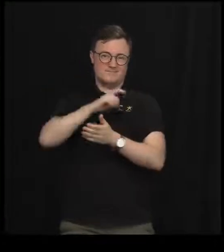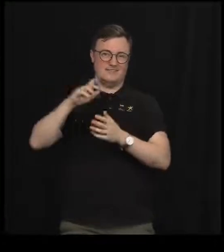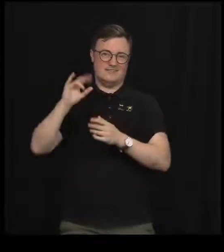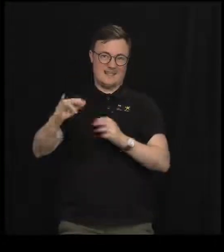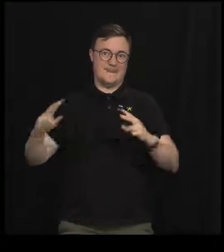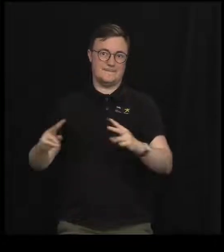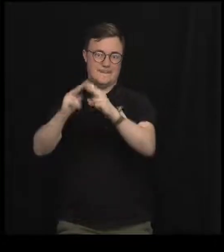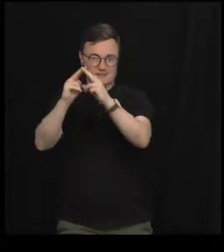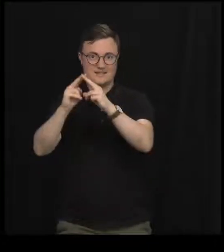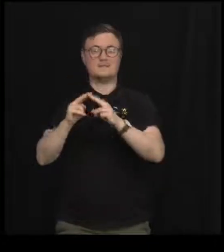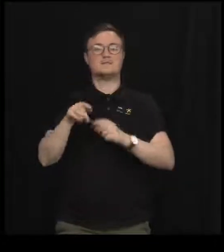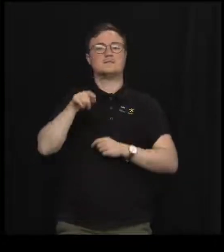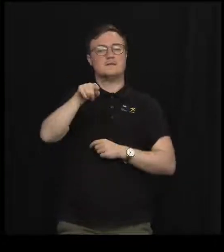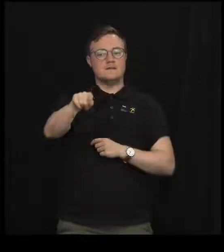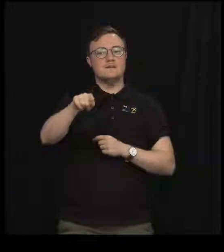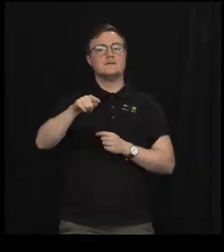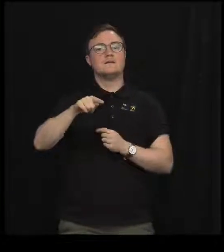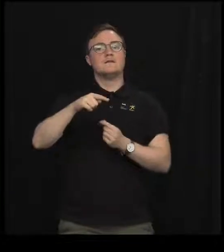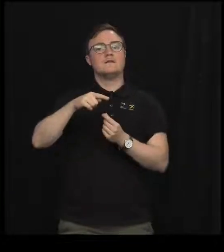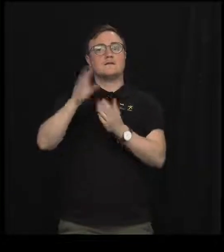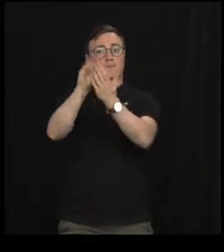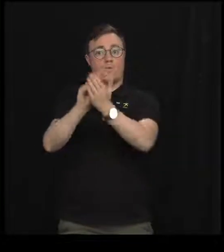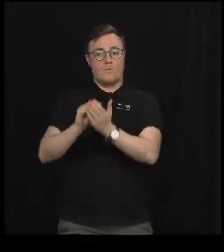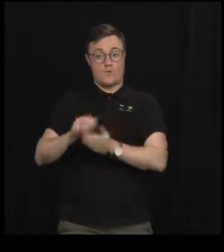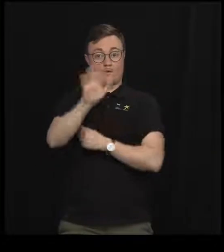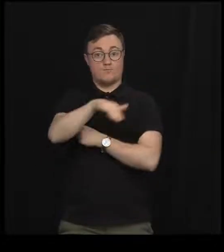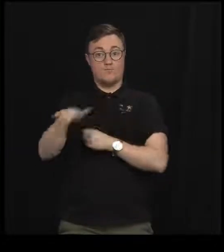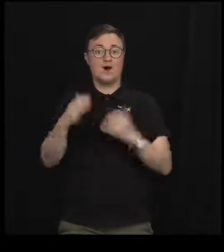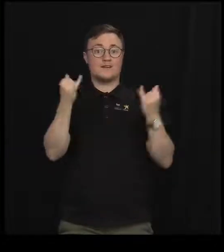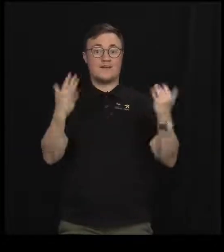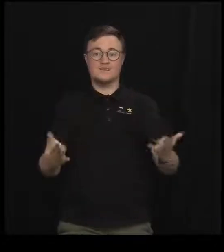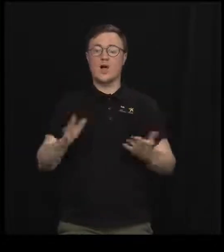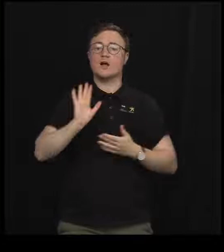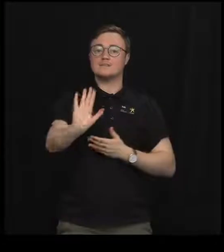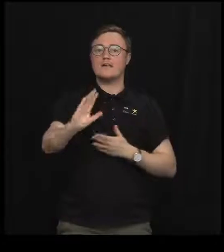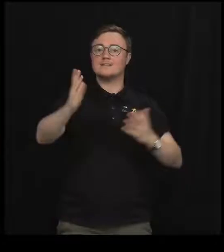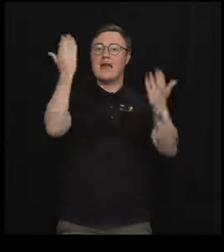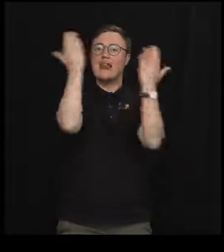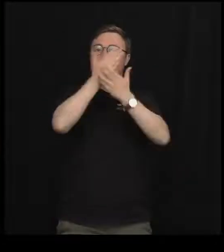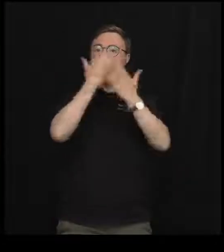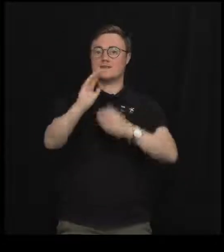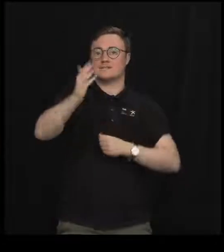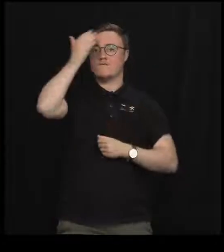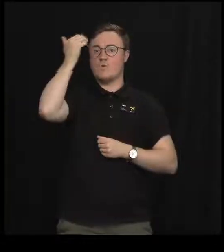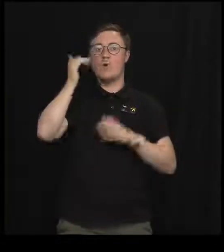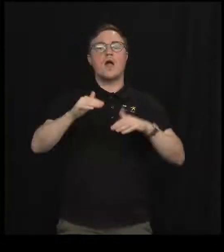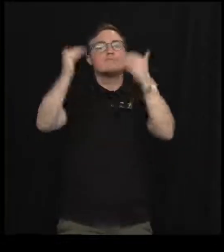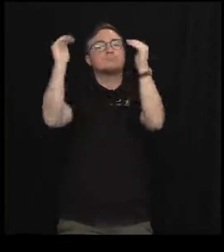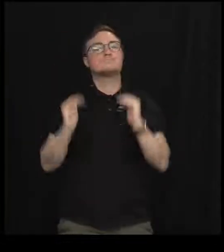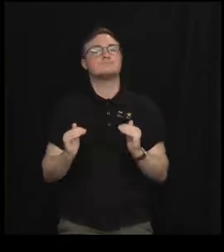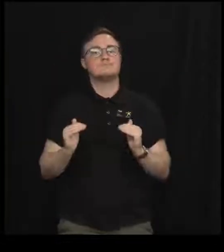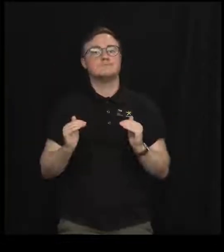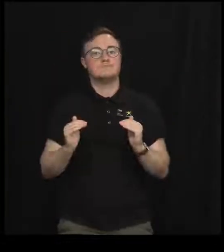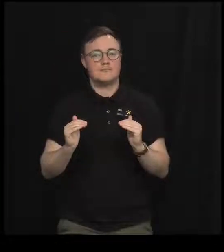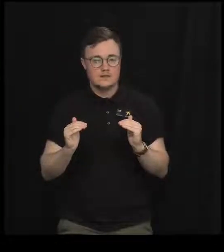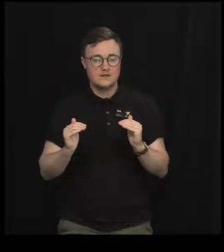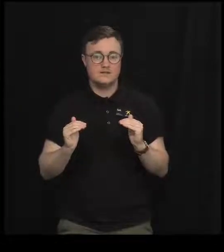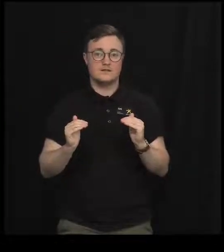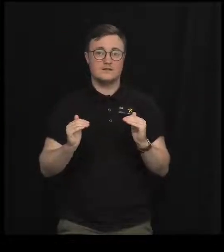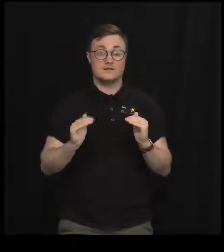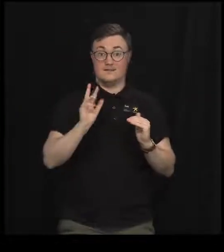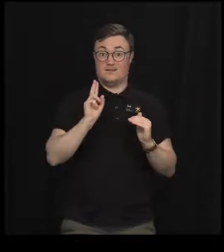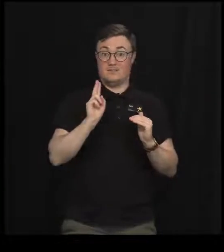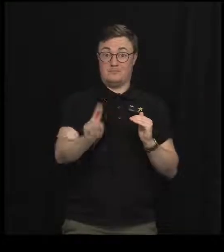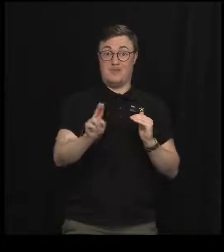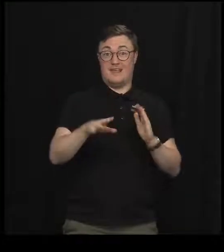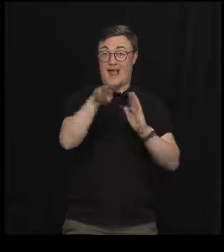countries cannot read a simple text. The pandemic has caused, due to the school closures, and we were already very off targets on